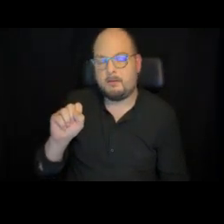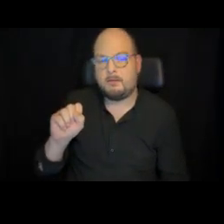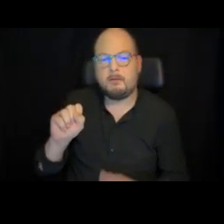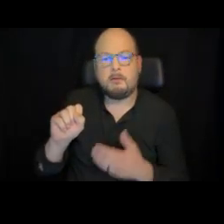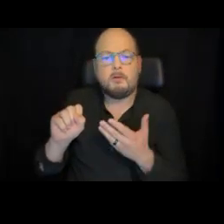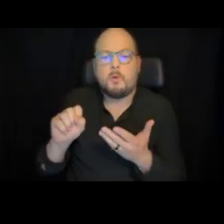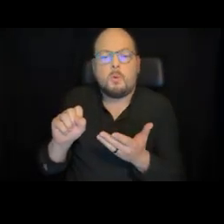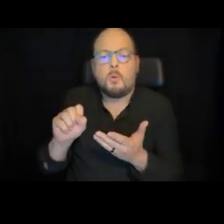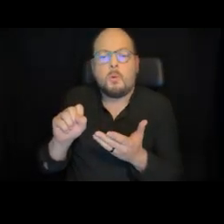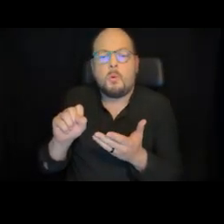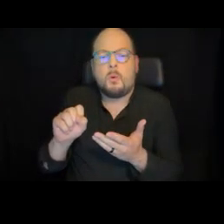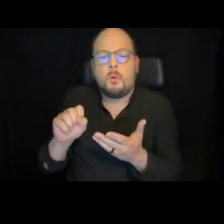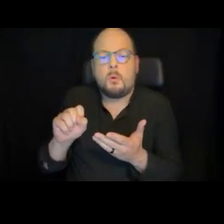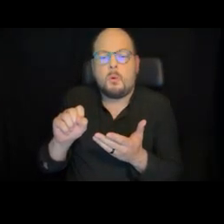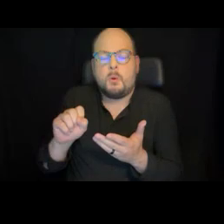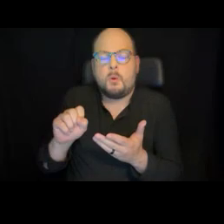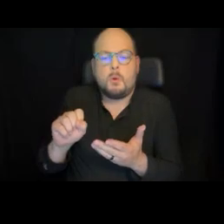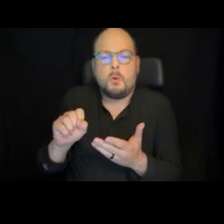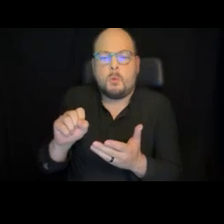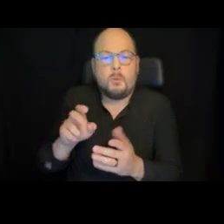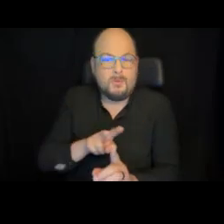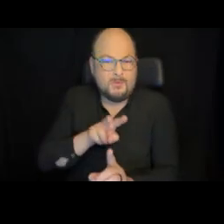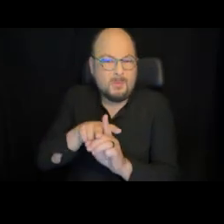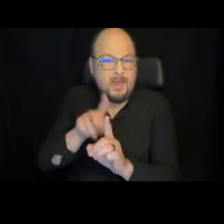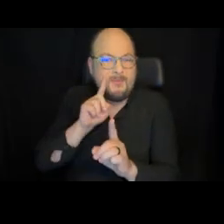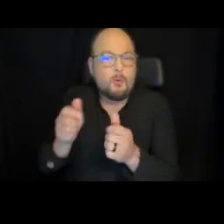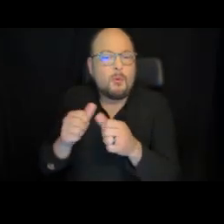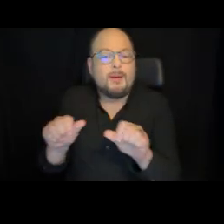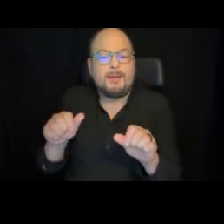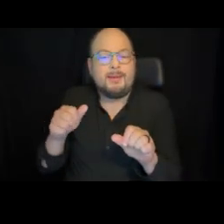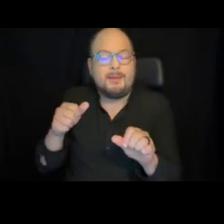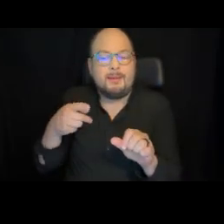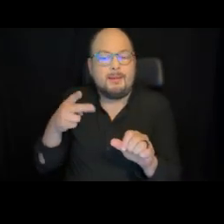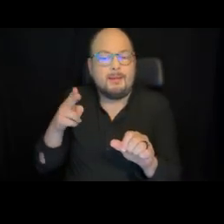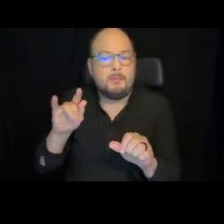areas appliances that are public use?